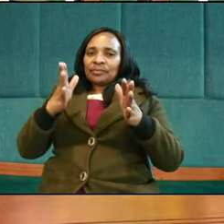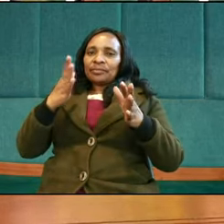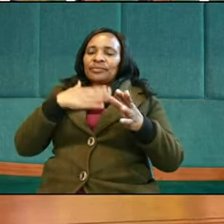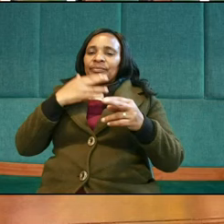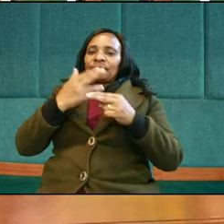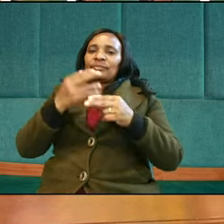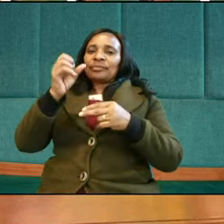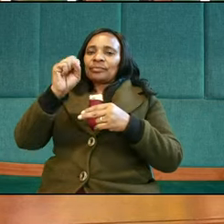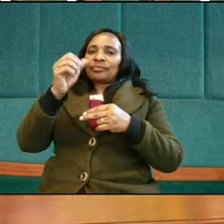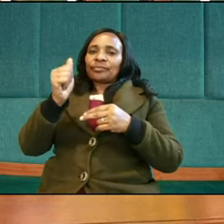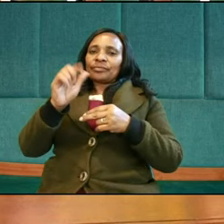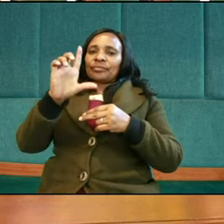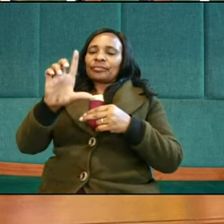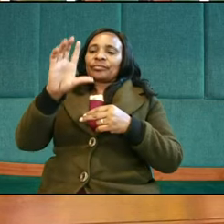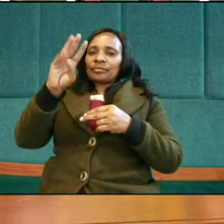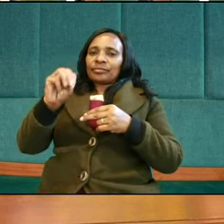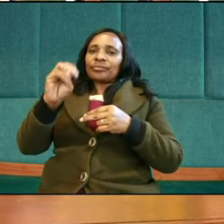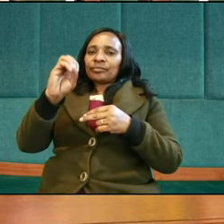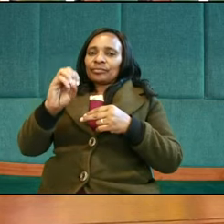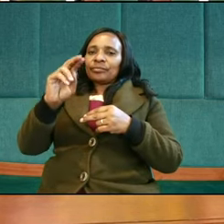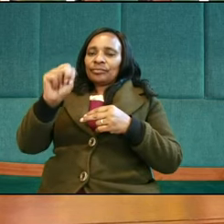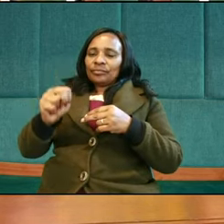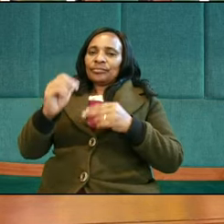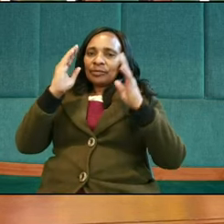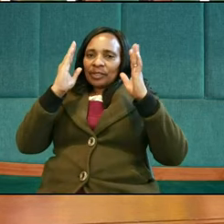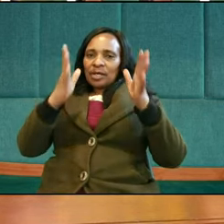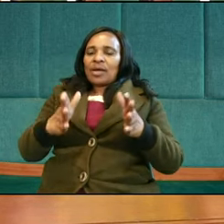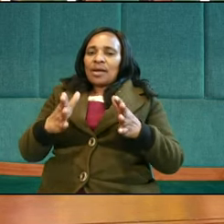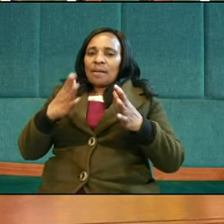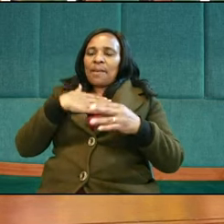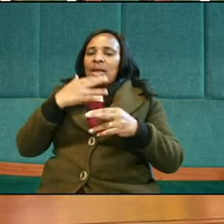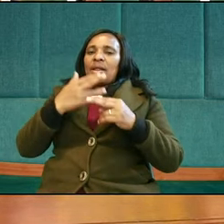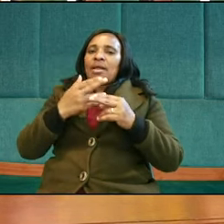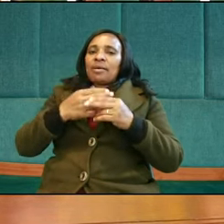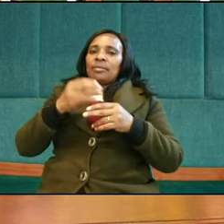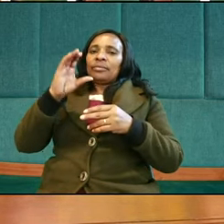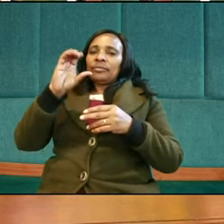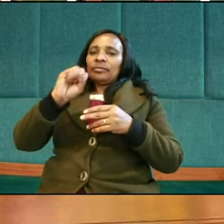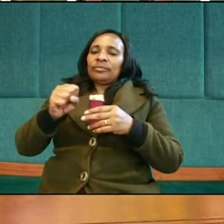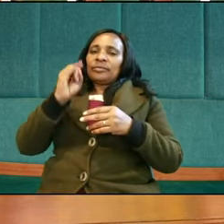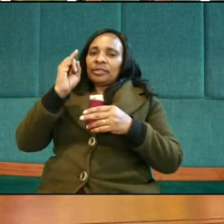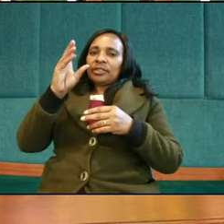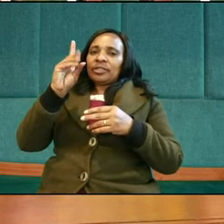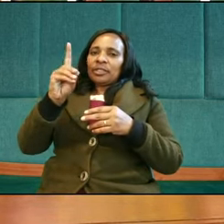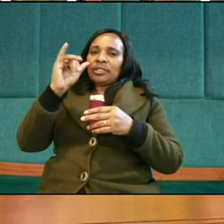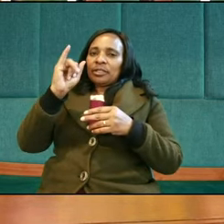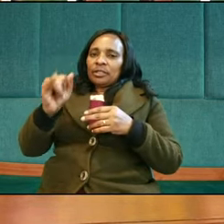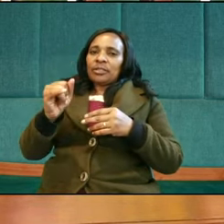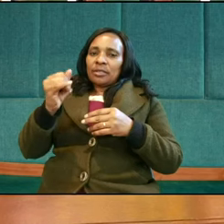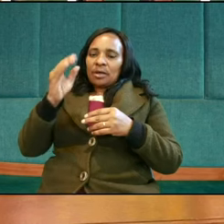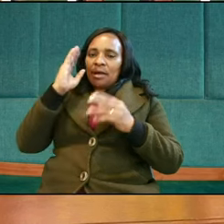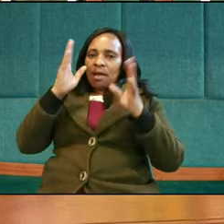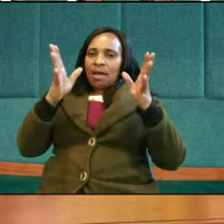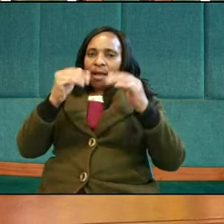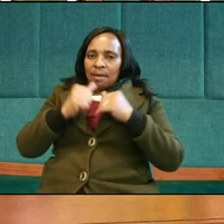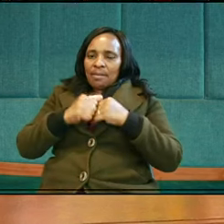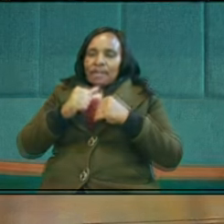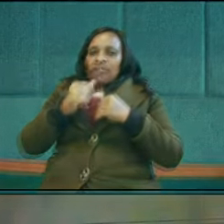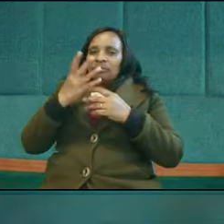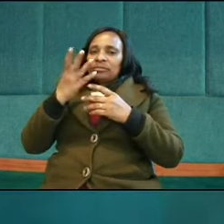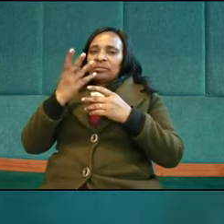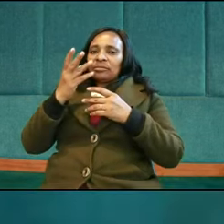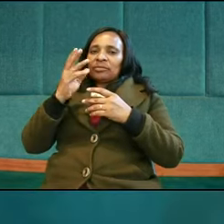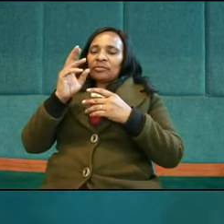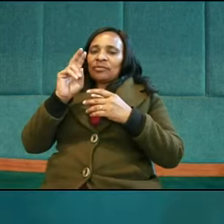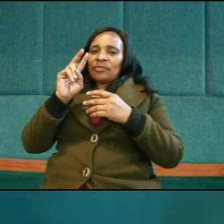is Salmon. Hi, my name is Sid. Hi. Hi. My name is Peter Lewis.